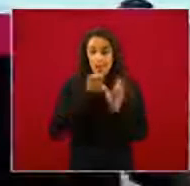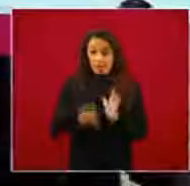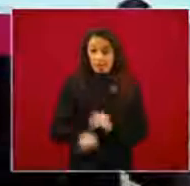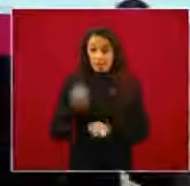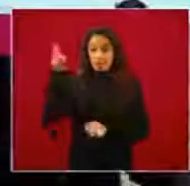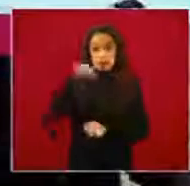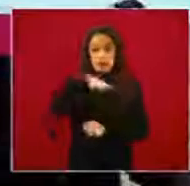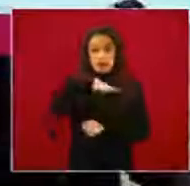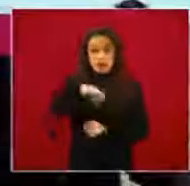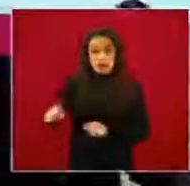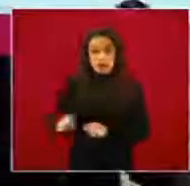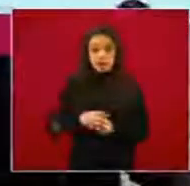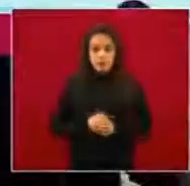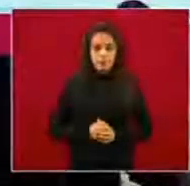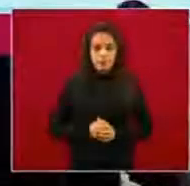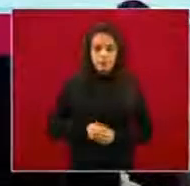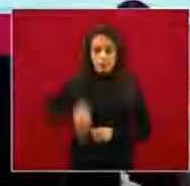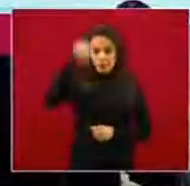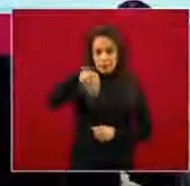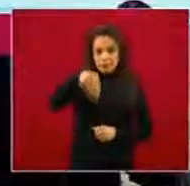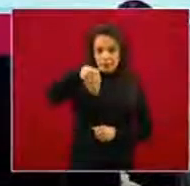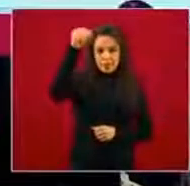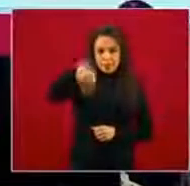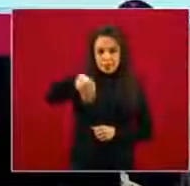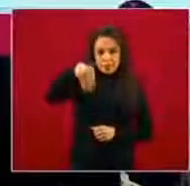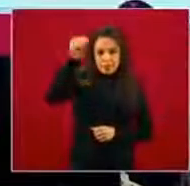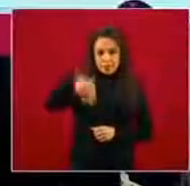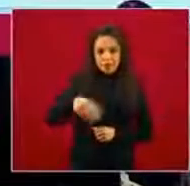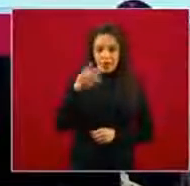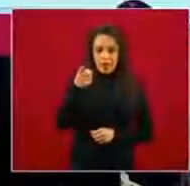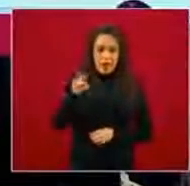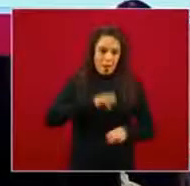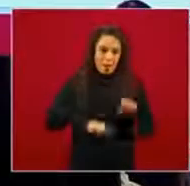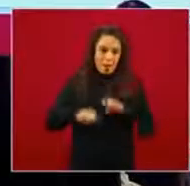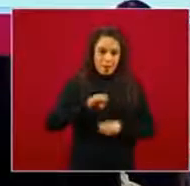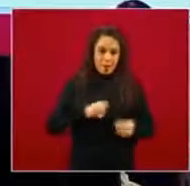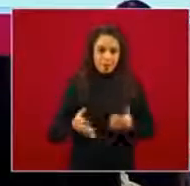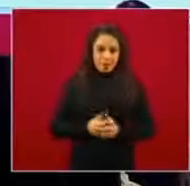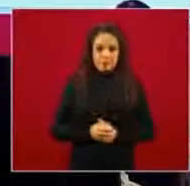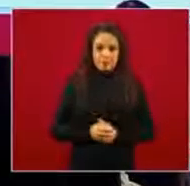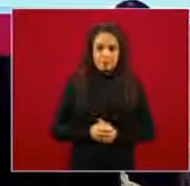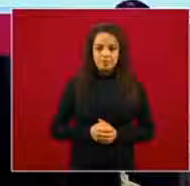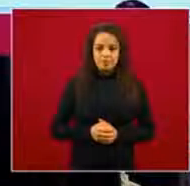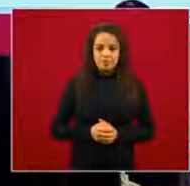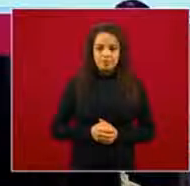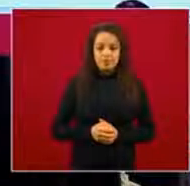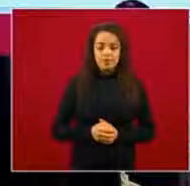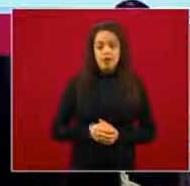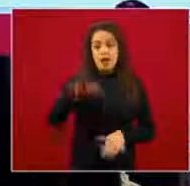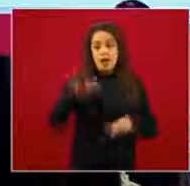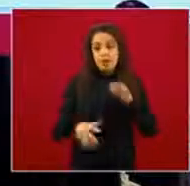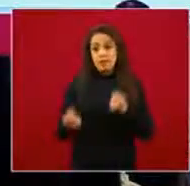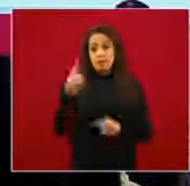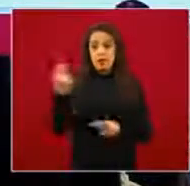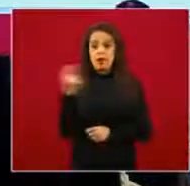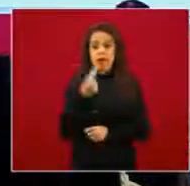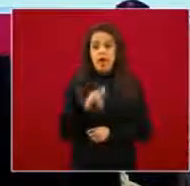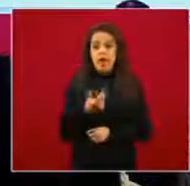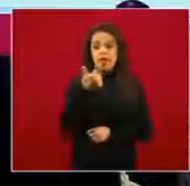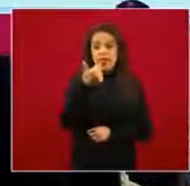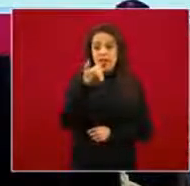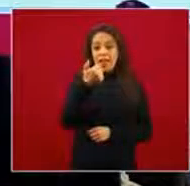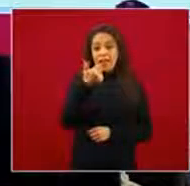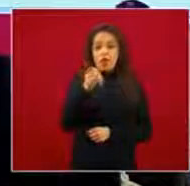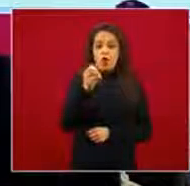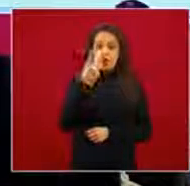an example. In Seguro Social, the checkers that we use in many companies, sometimes checkers, we need to put our fingerprint.